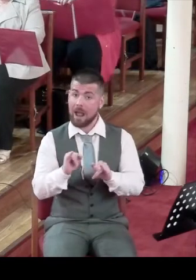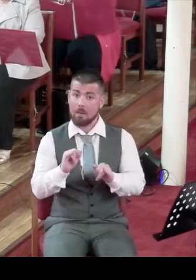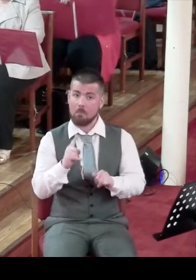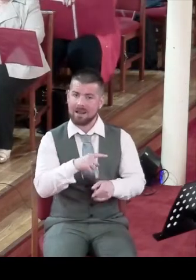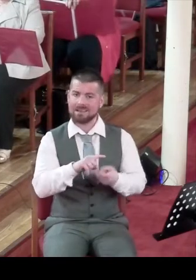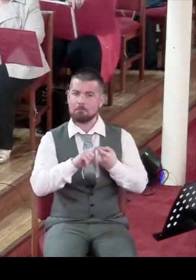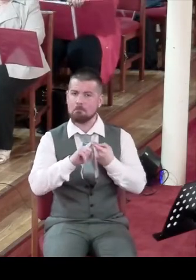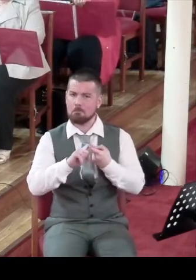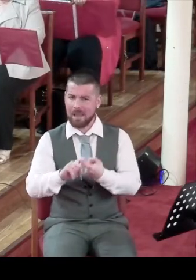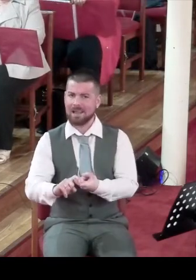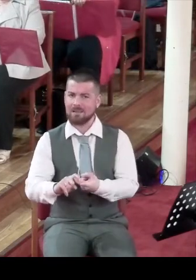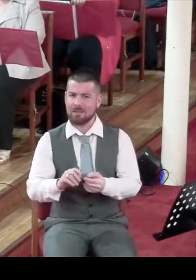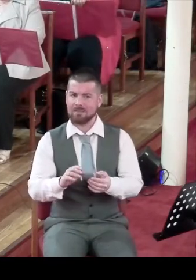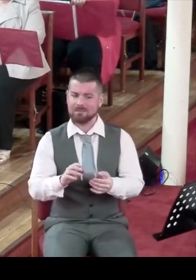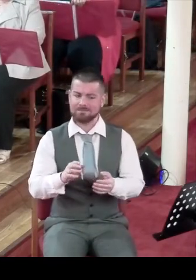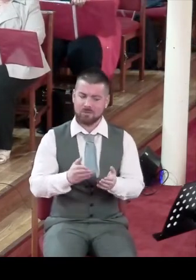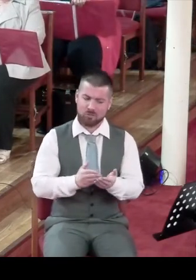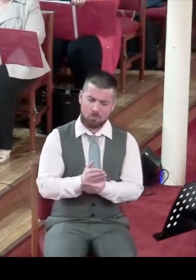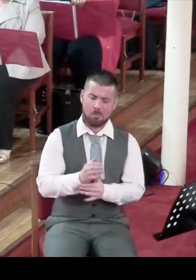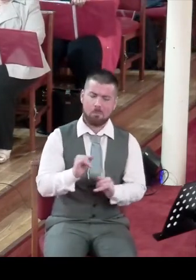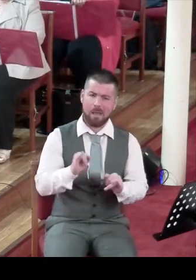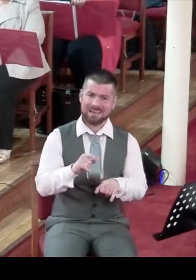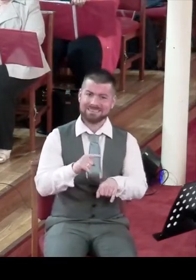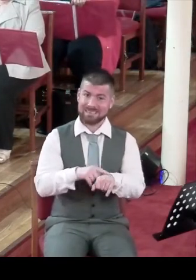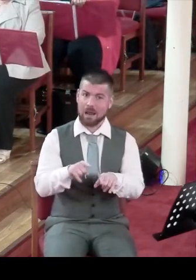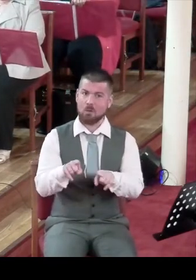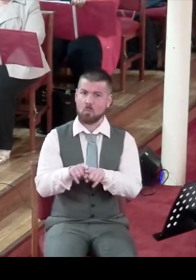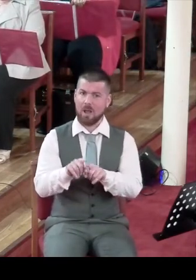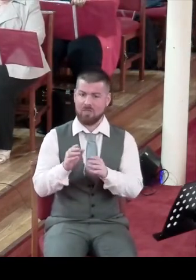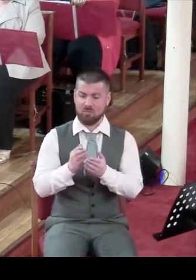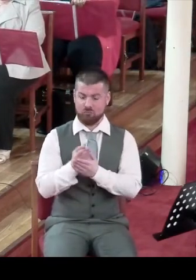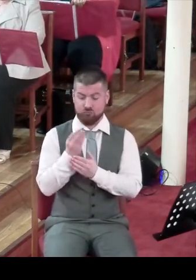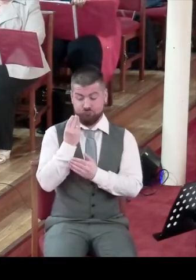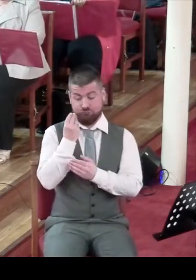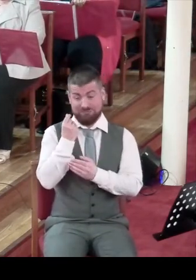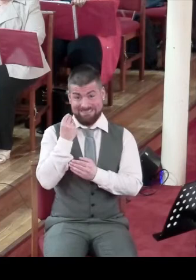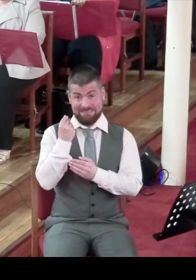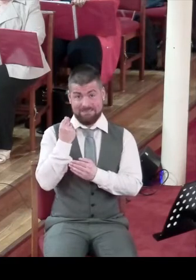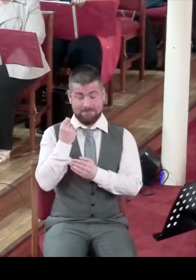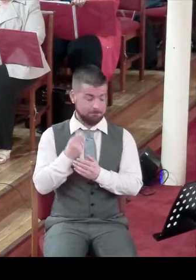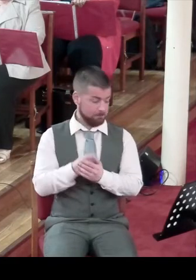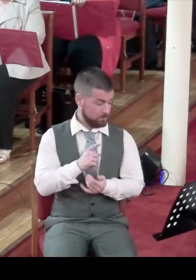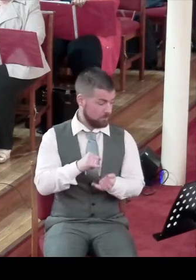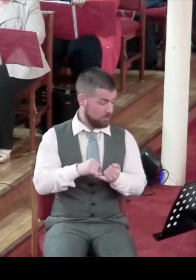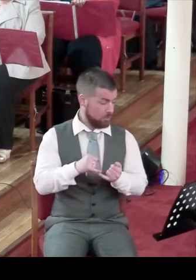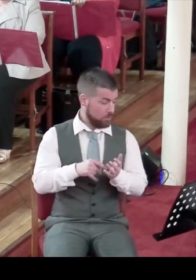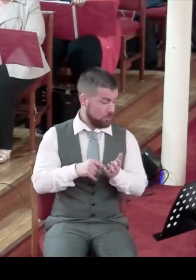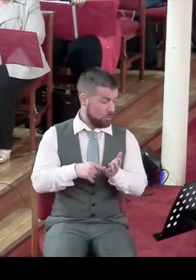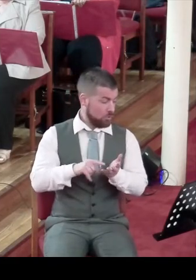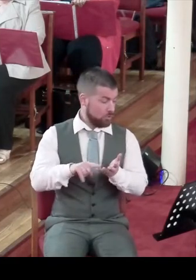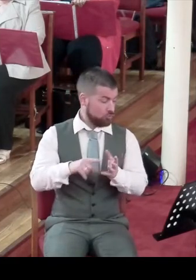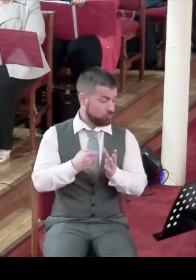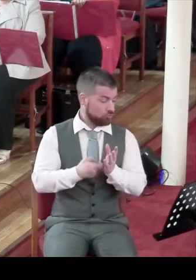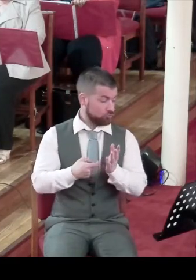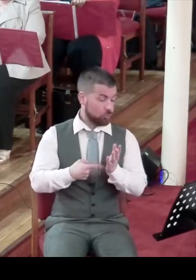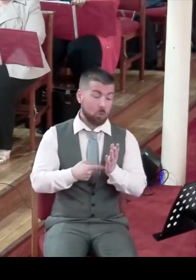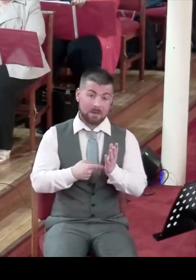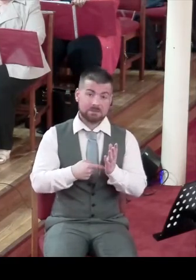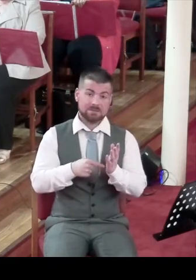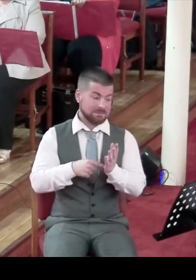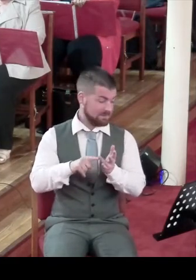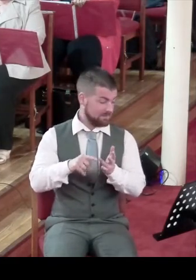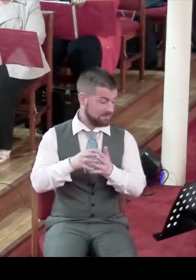has gone through quite a bit of tragedy in recent times. Stuart Townend is actually the person who penned two of the